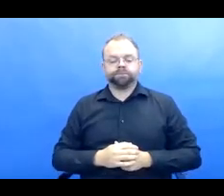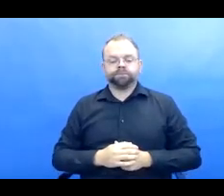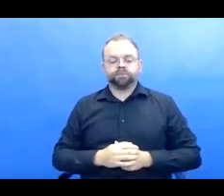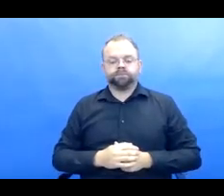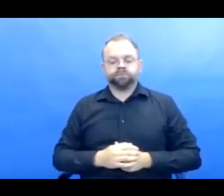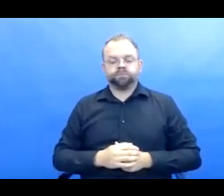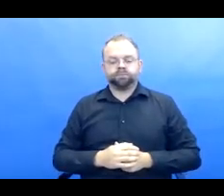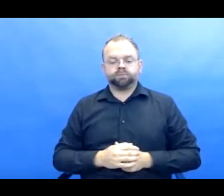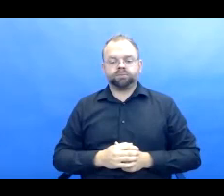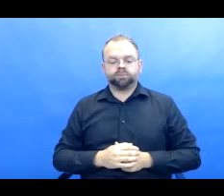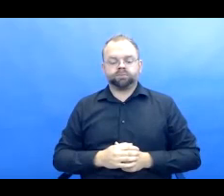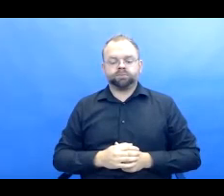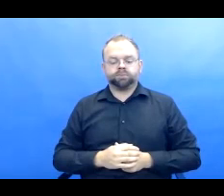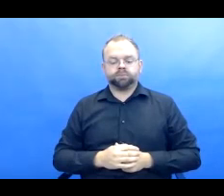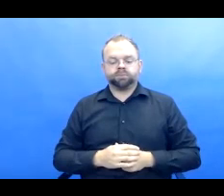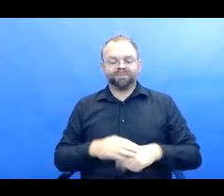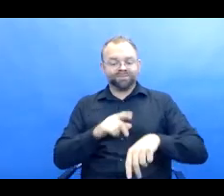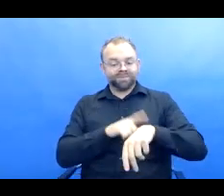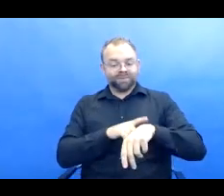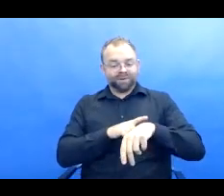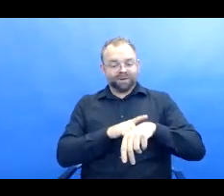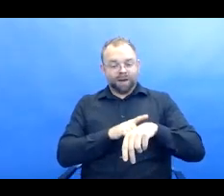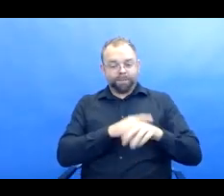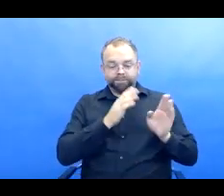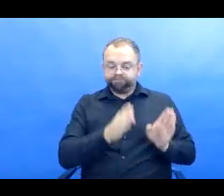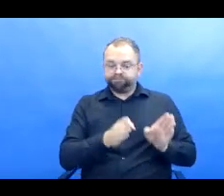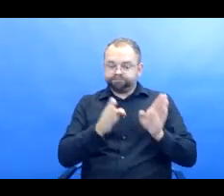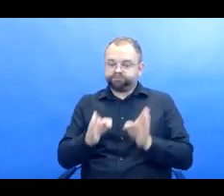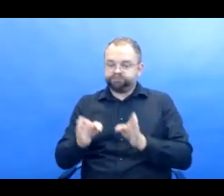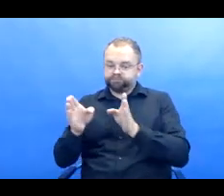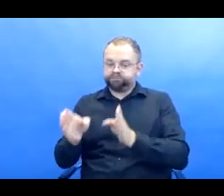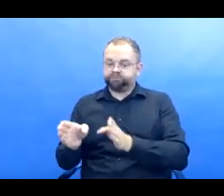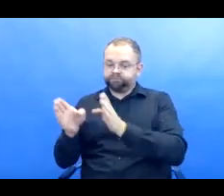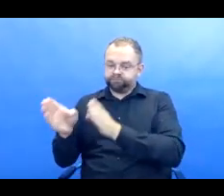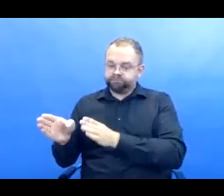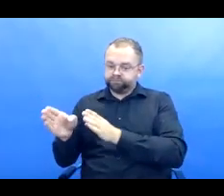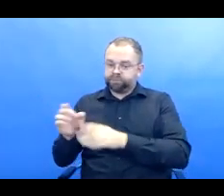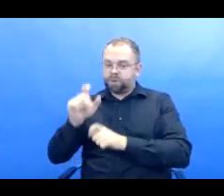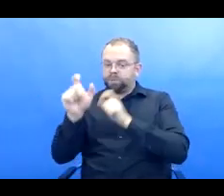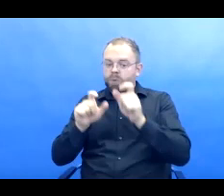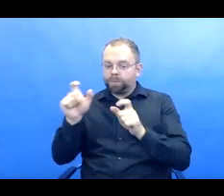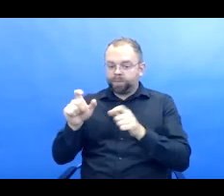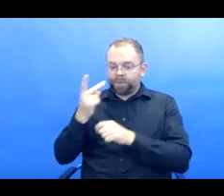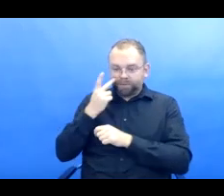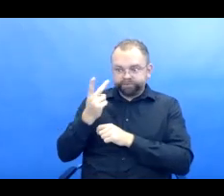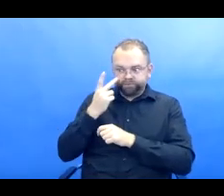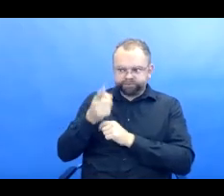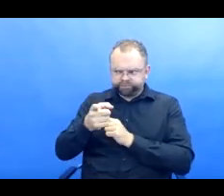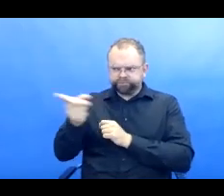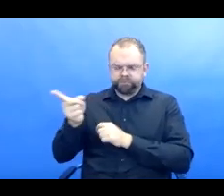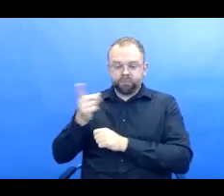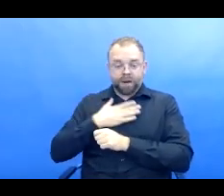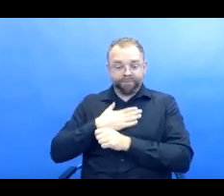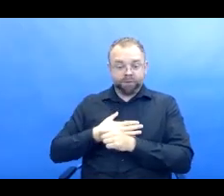with the social assistance, but then also at the same time supported with the program for their economic